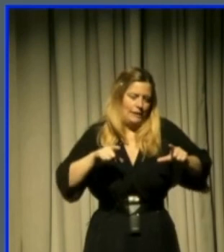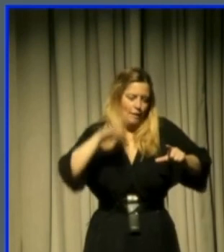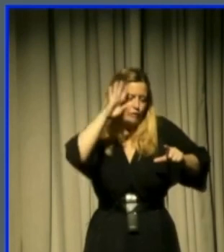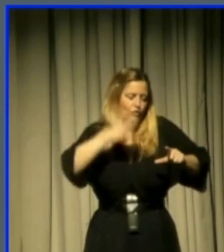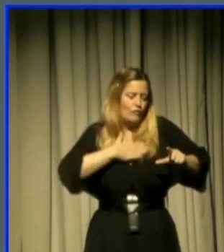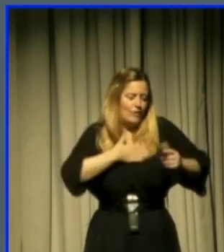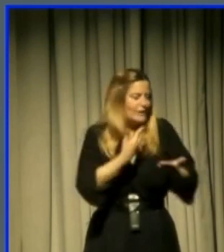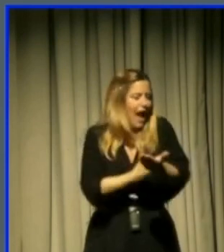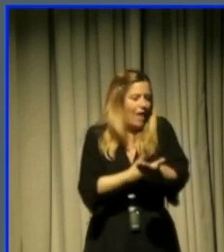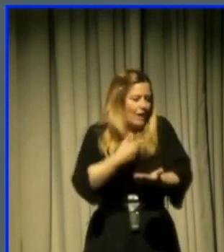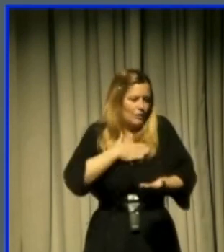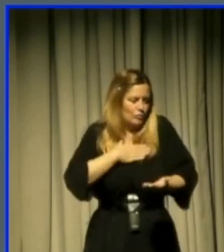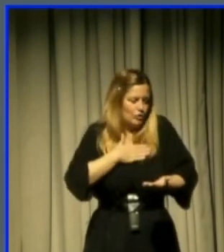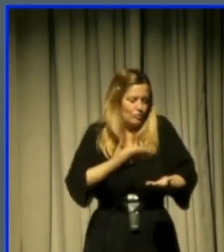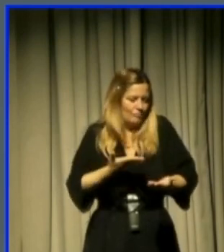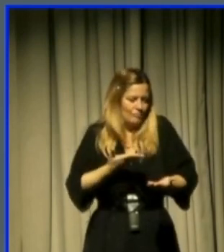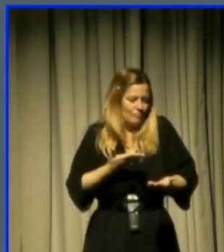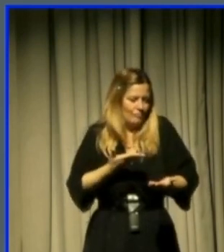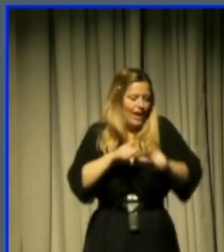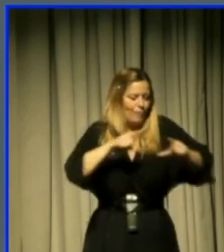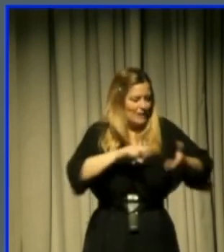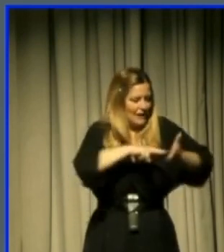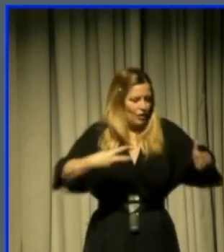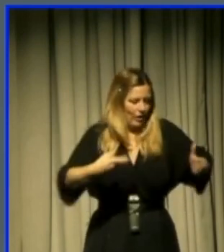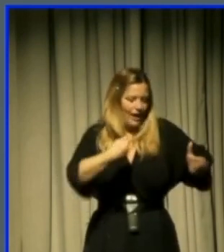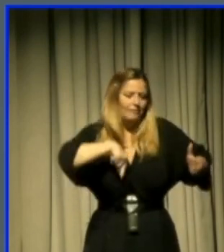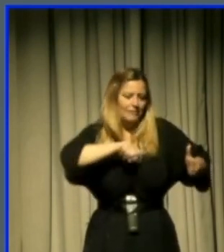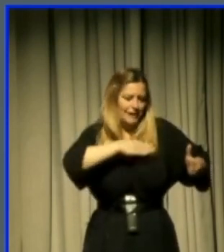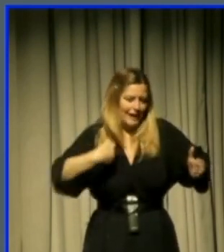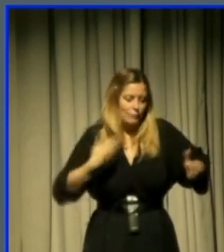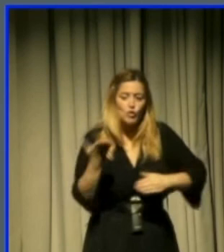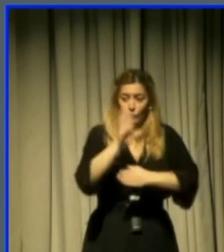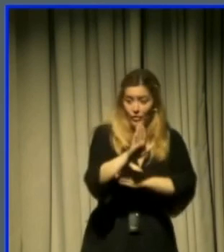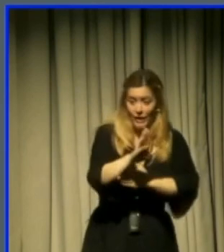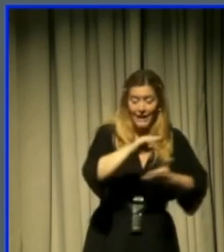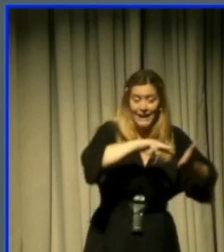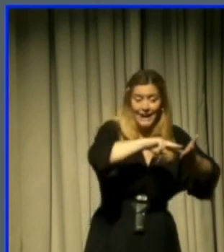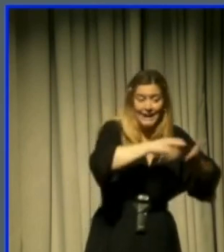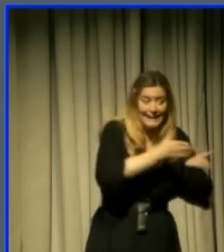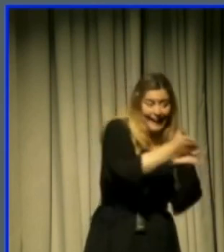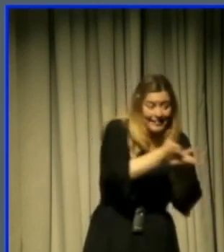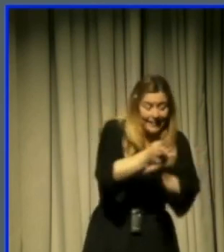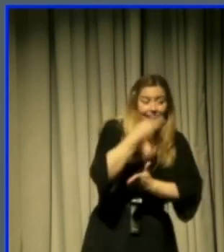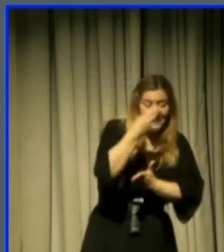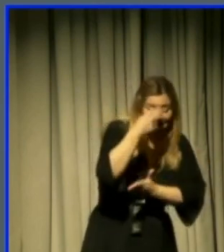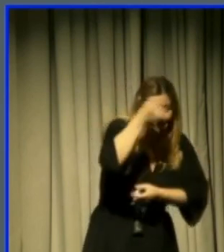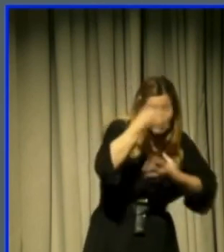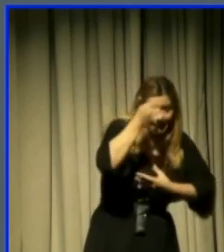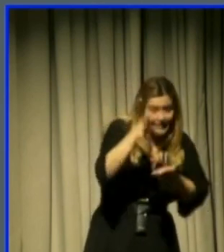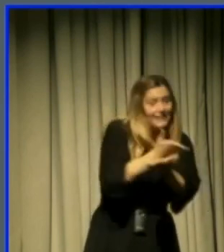trends, the interesting things, and the creative things. And so we are completely against this kind of